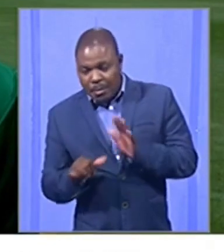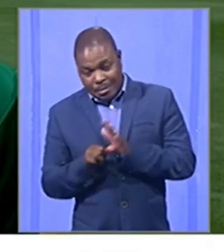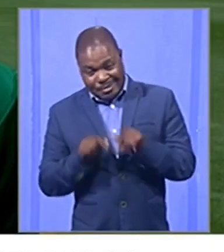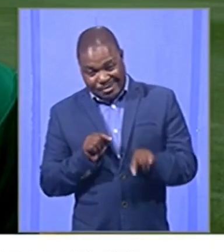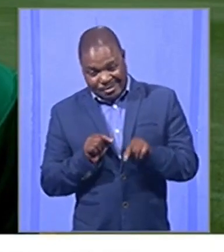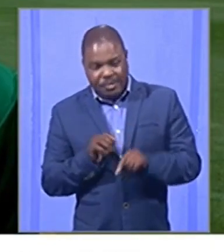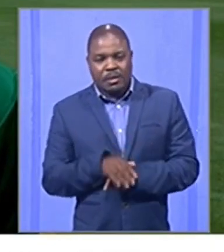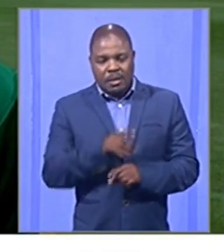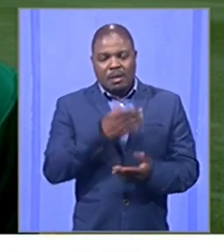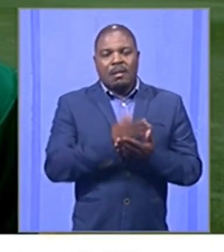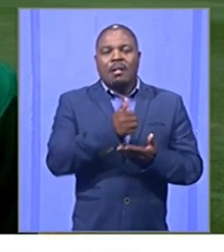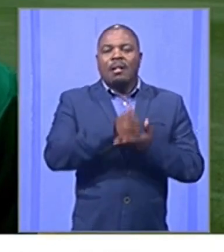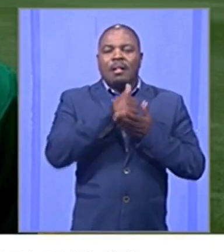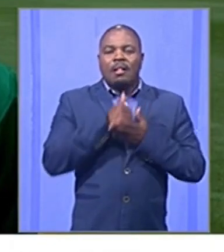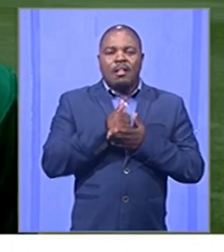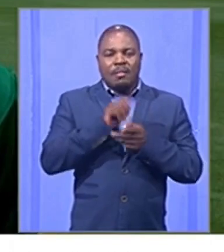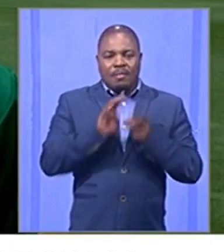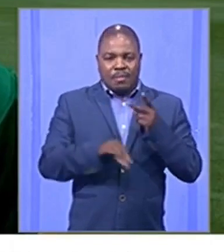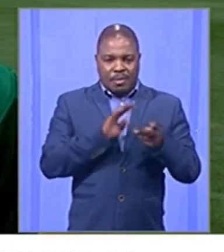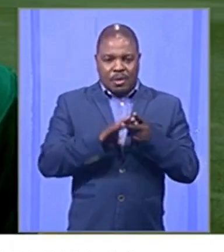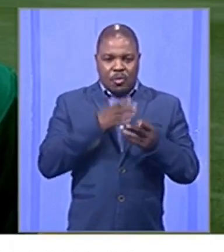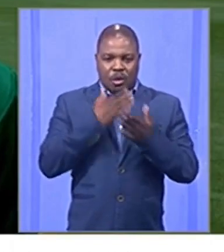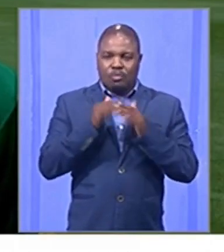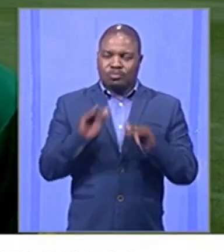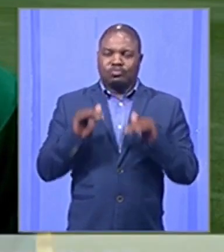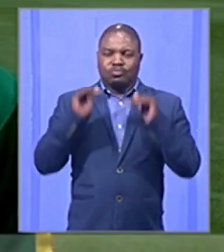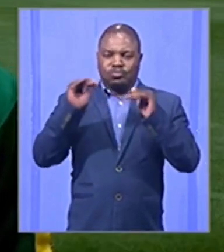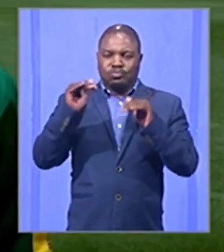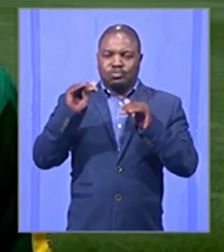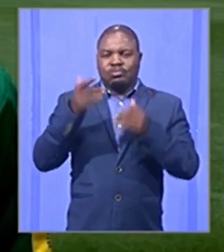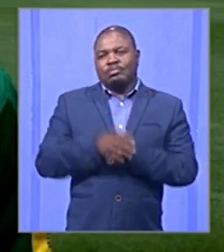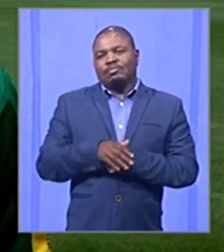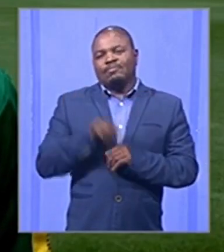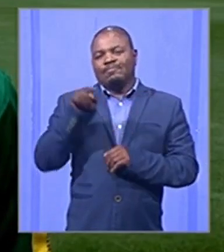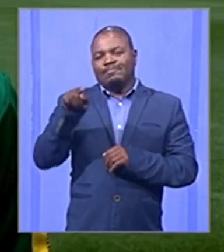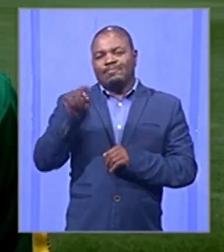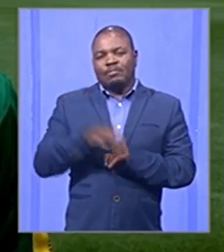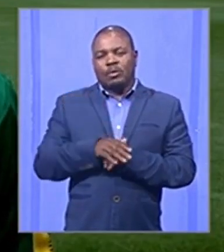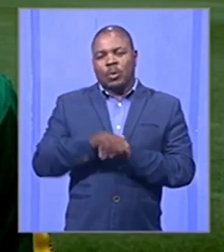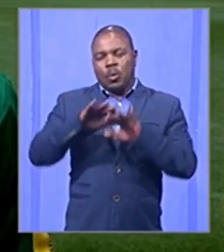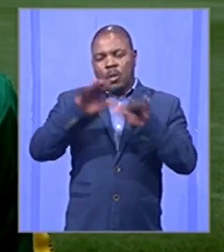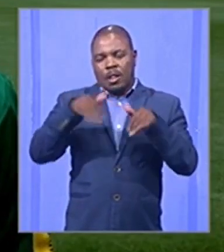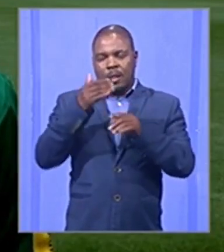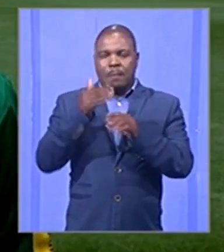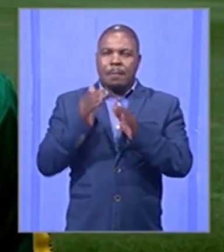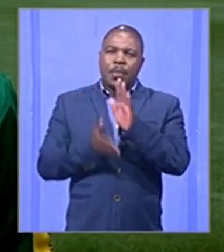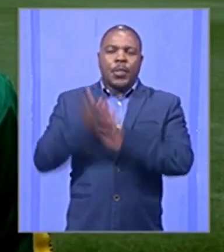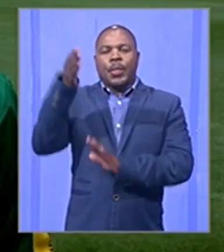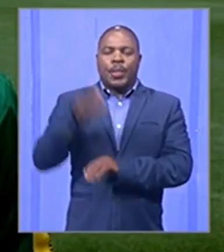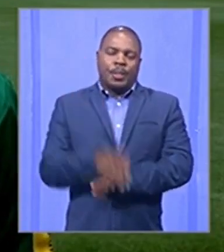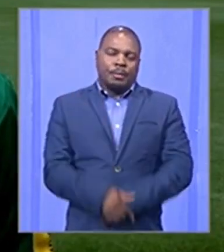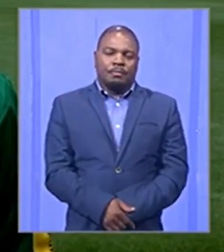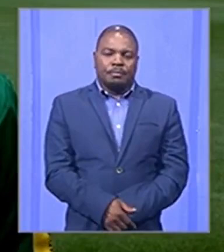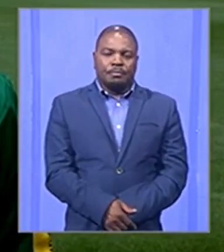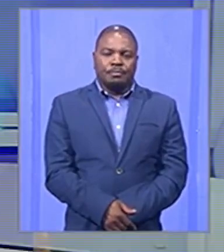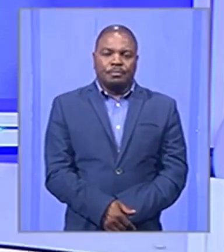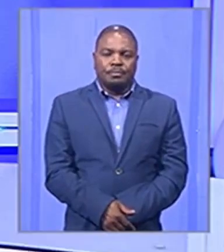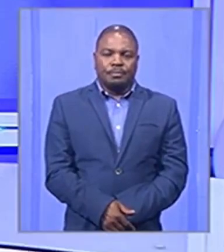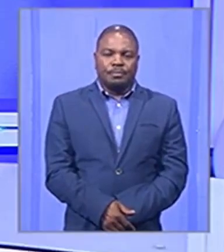will encourage us to even move further up into the last days before the World Cup.